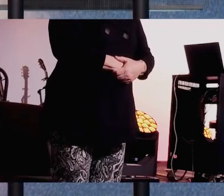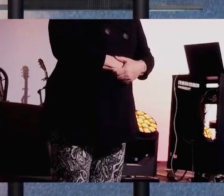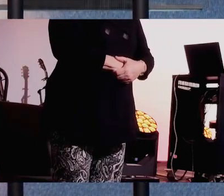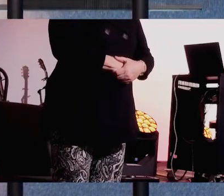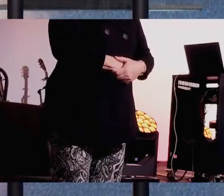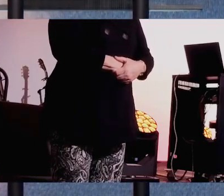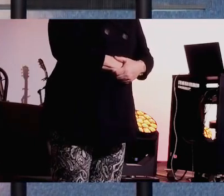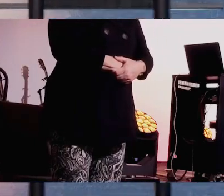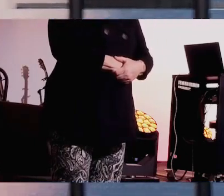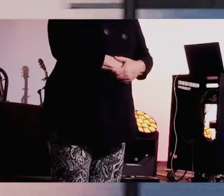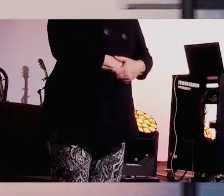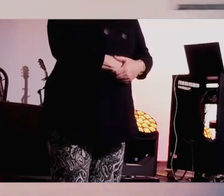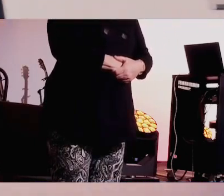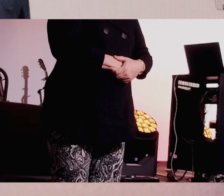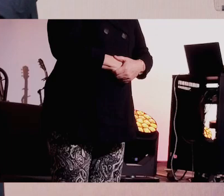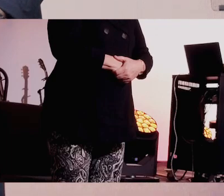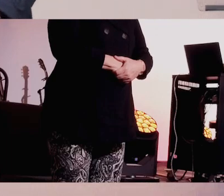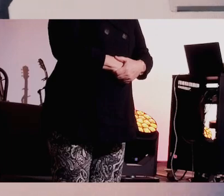Do you agree? You got anything?